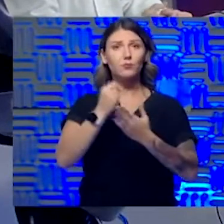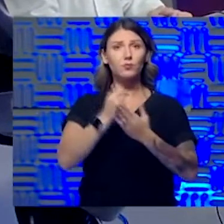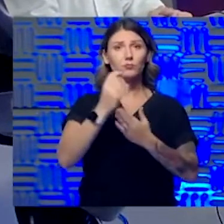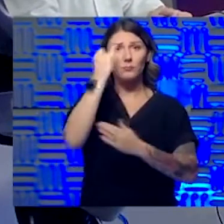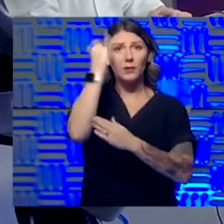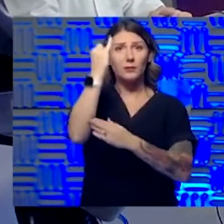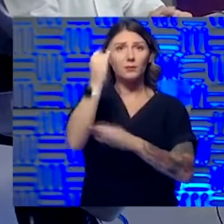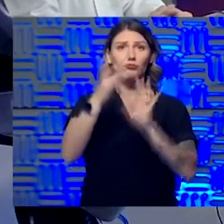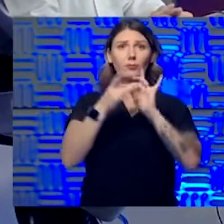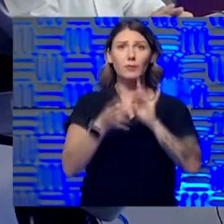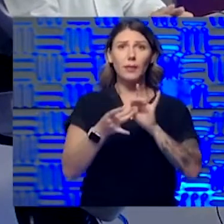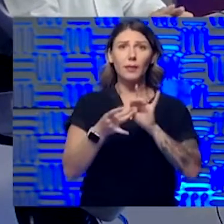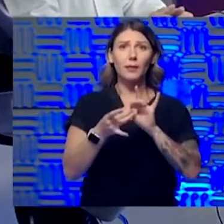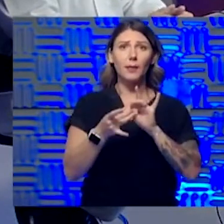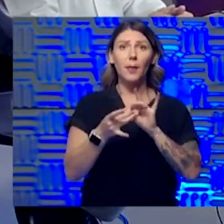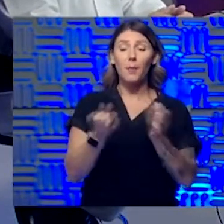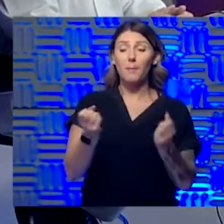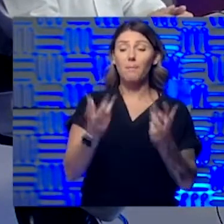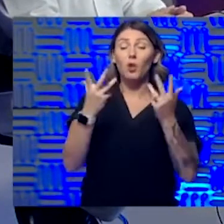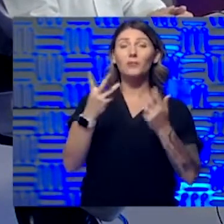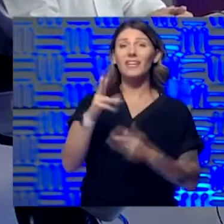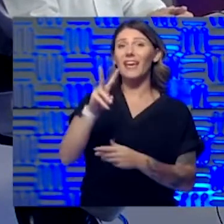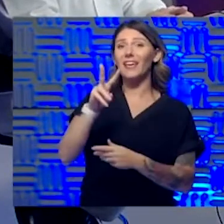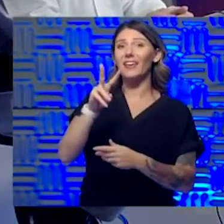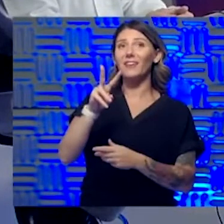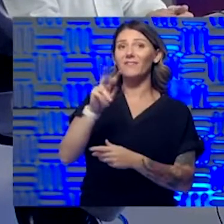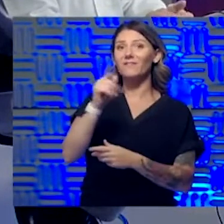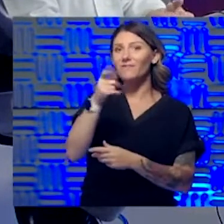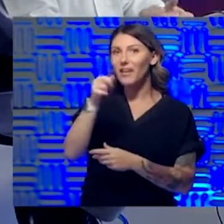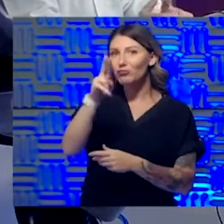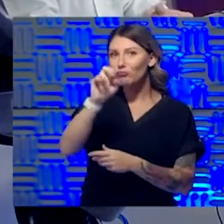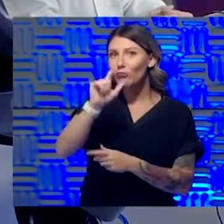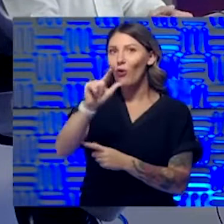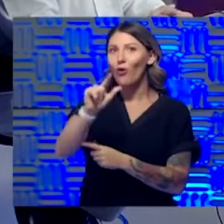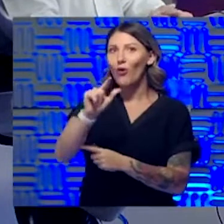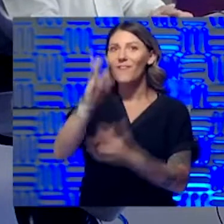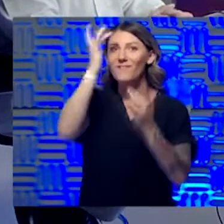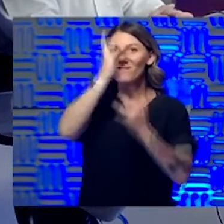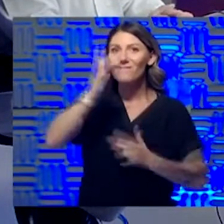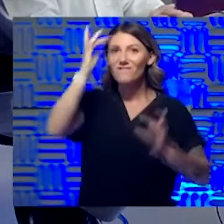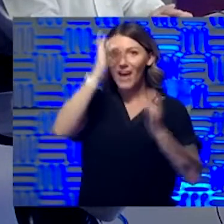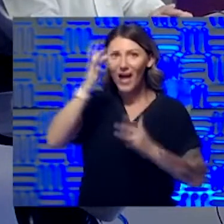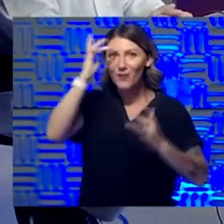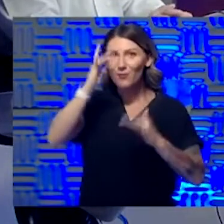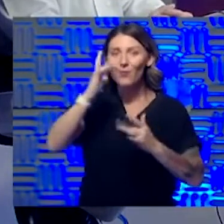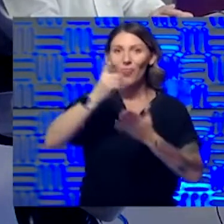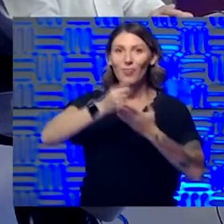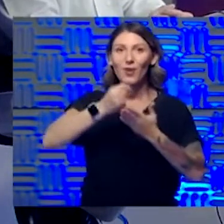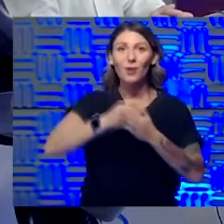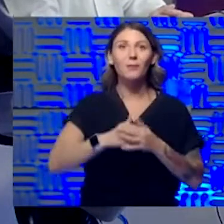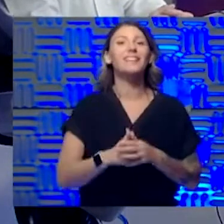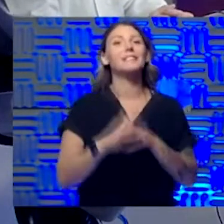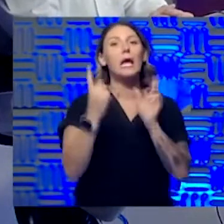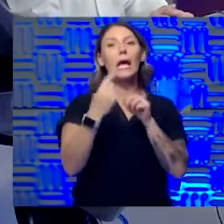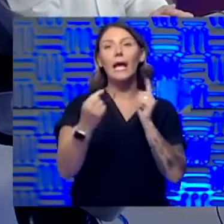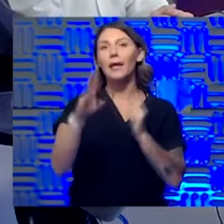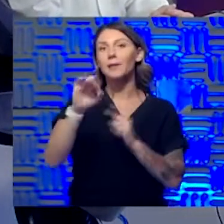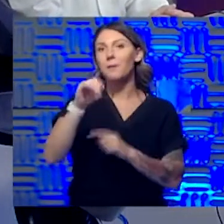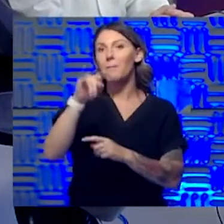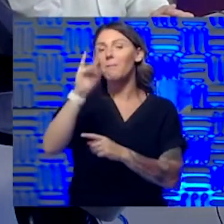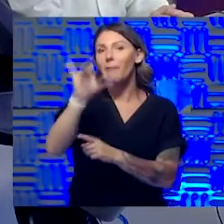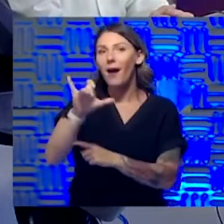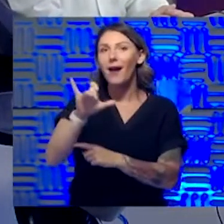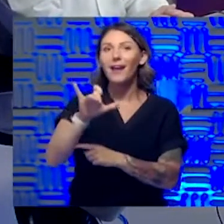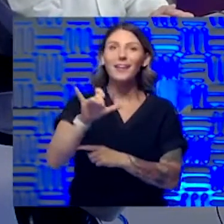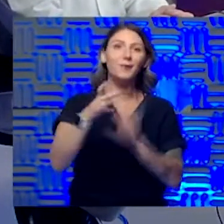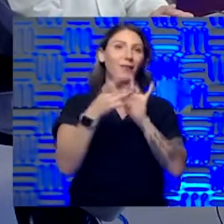based on the multi-retroviral therapies? Okay, antiretroviral therapy. That gets us into the whole AIDS world, and are there